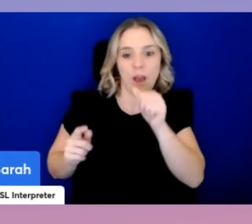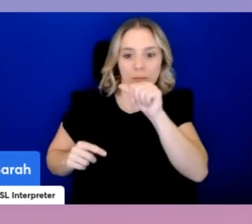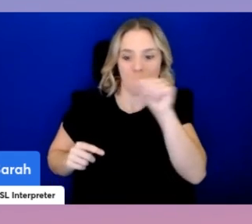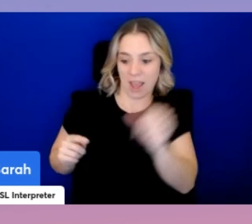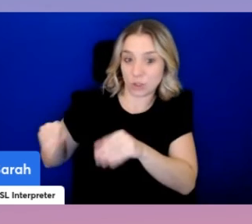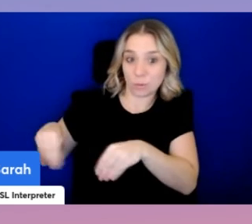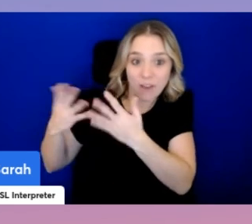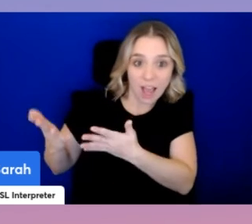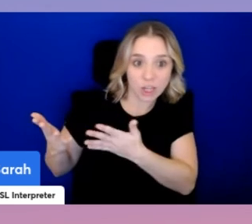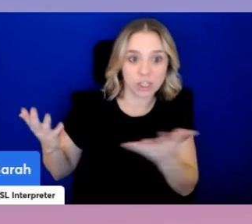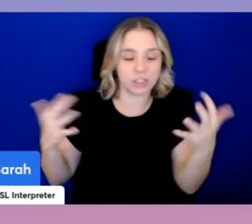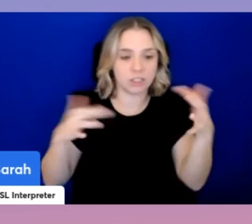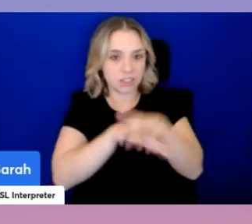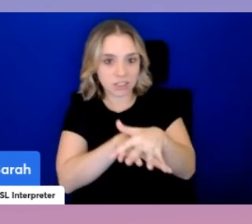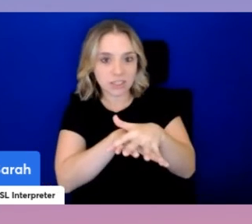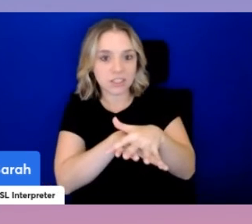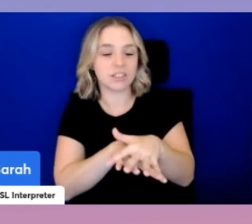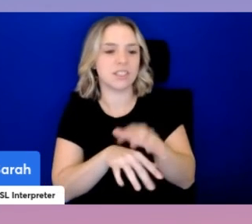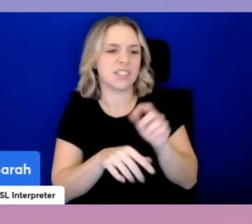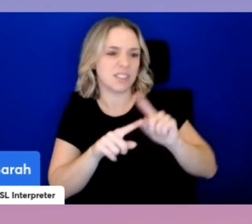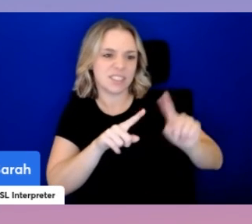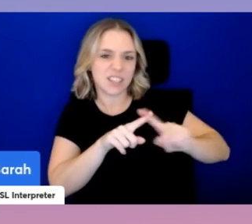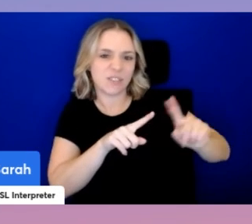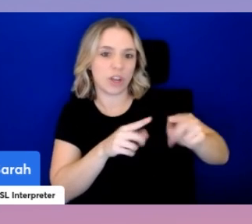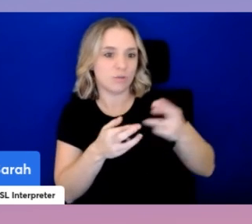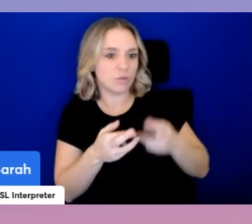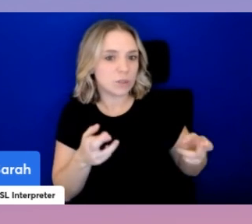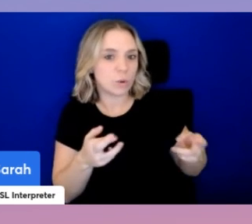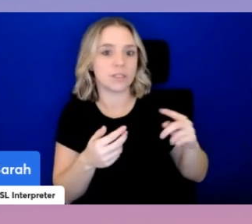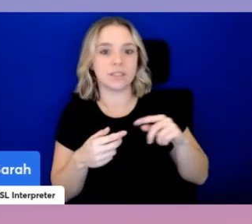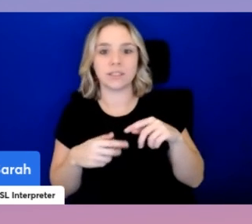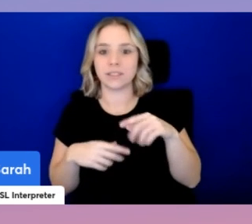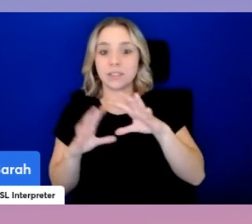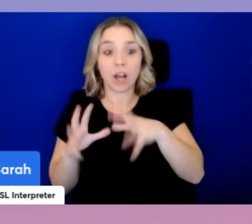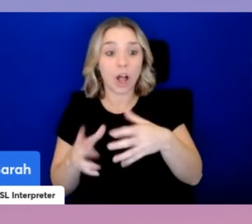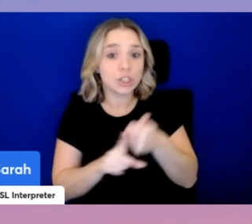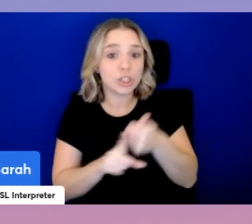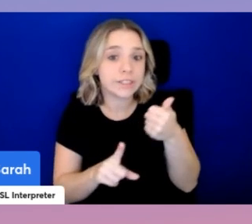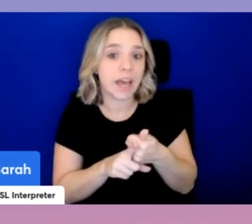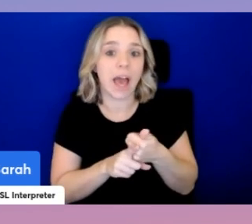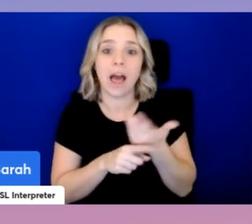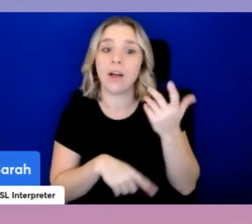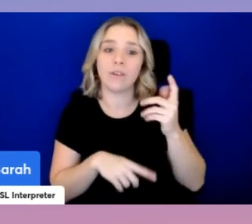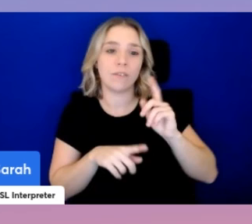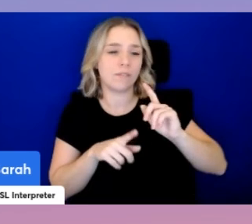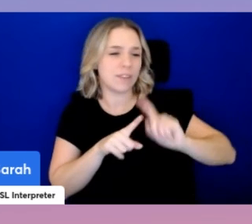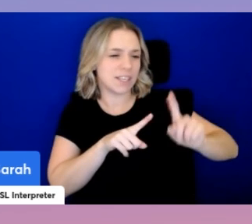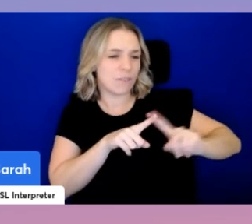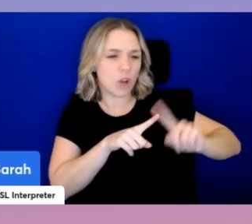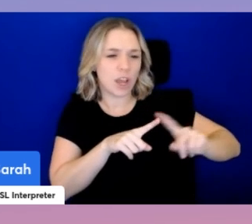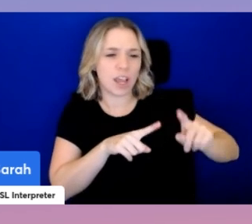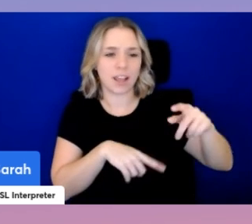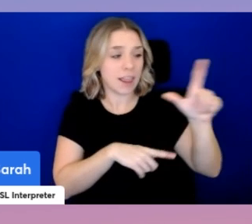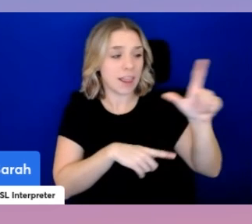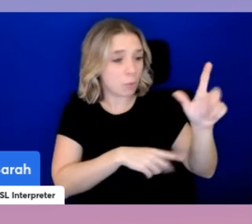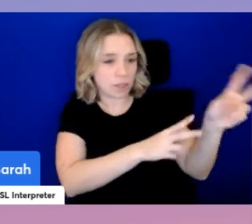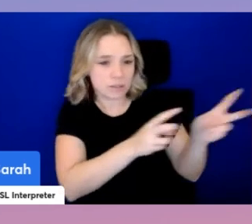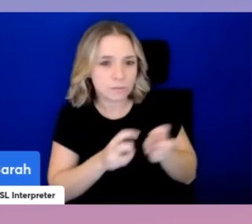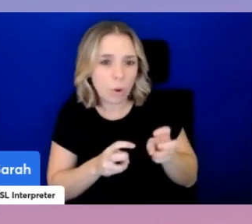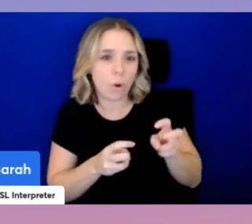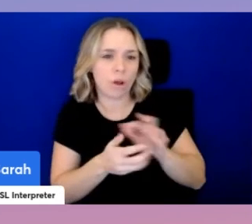notebook that we saw, the tasks for the workflow, import the libraries that we're going to use, pretty much everything.